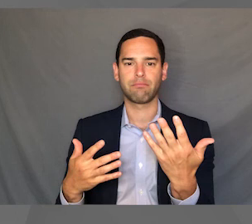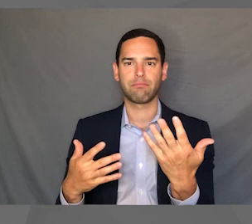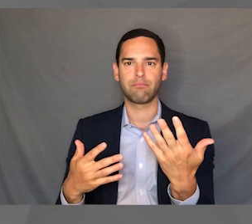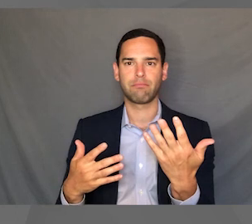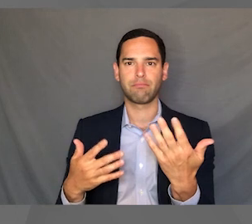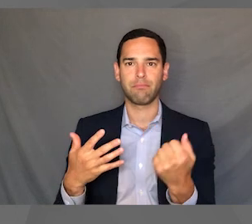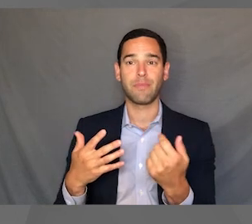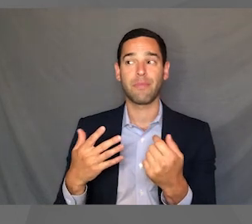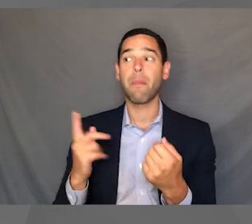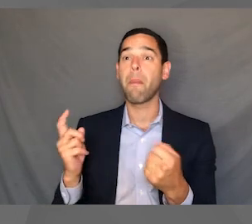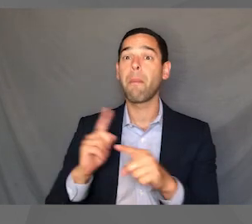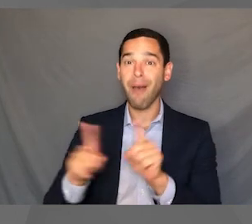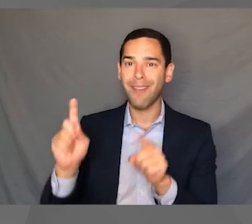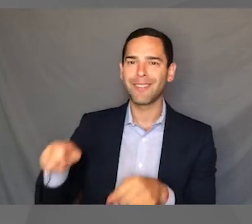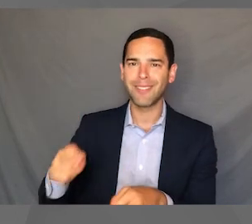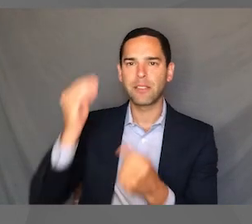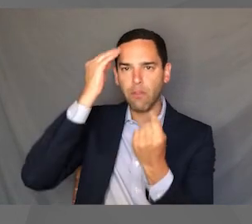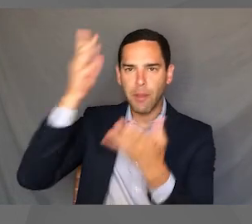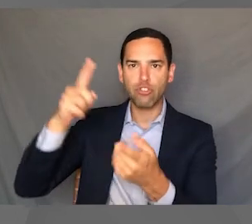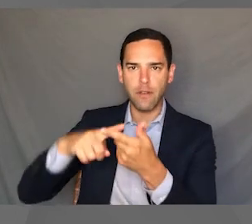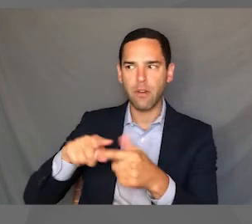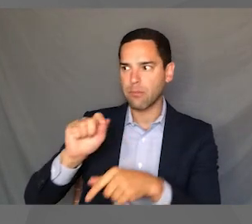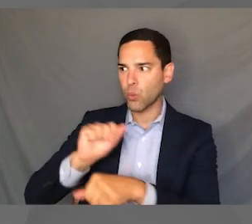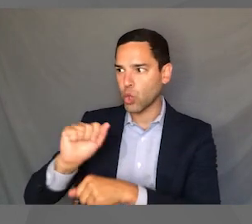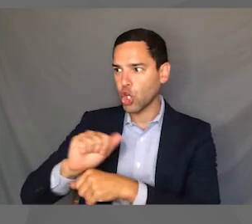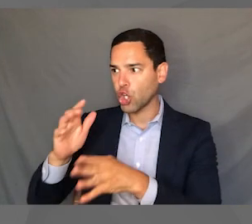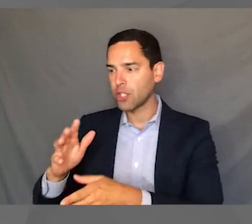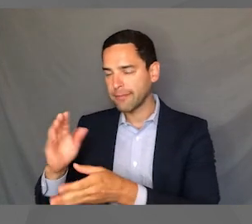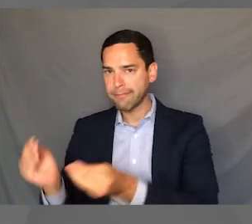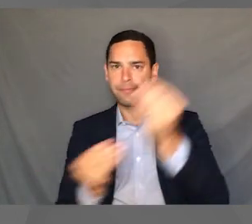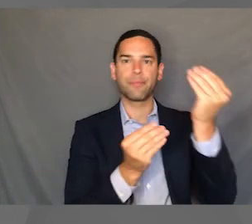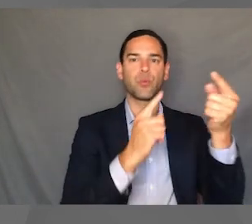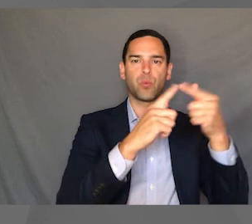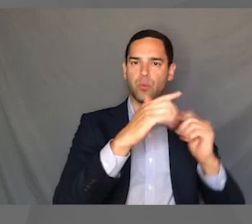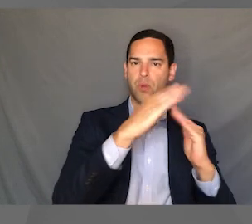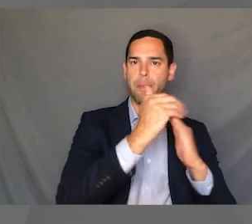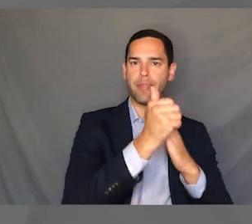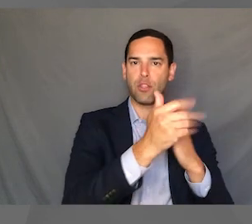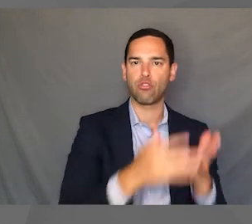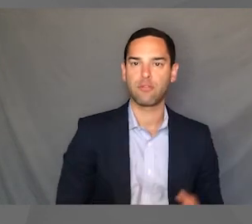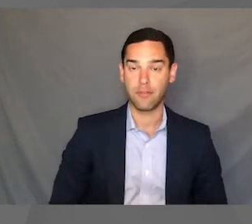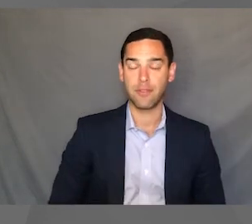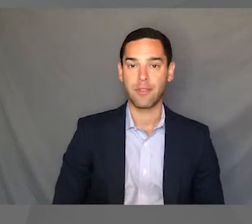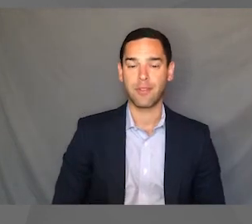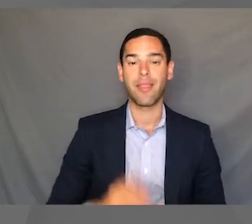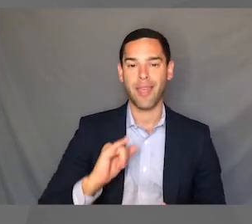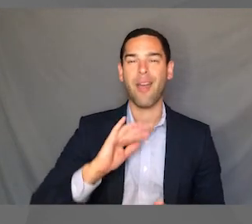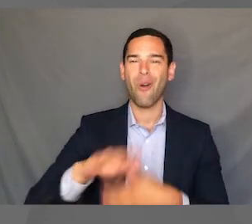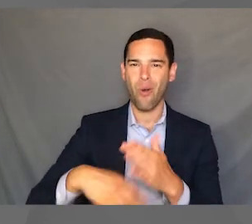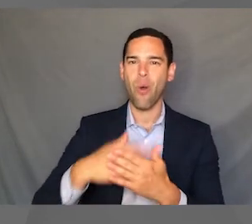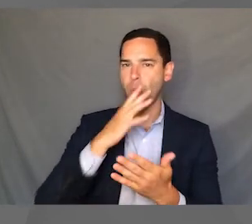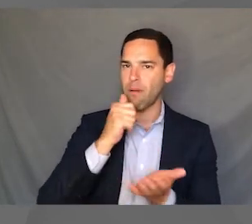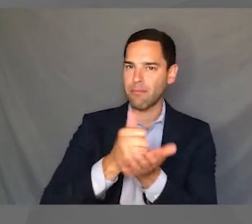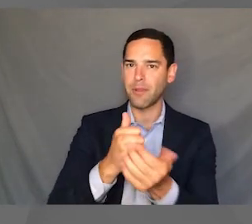the ground up to the higher level. All those things really help make your organization inclusive and, again, really